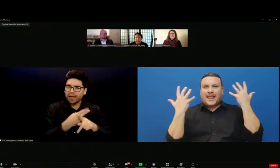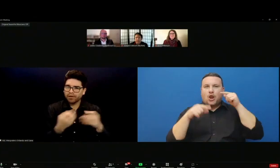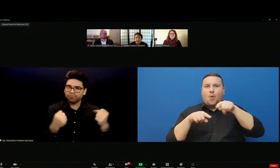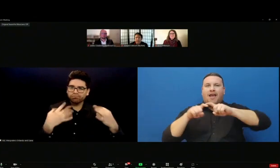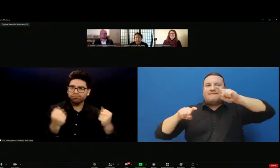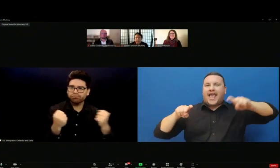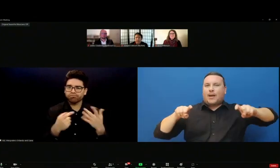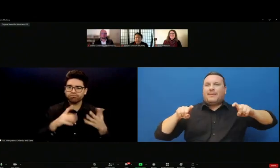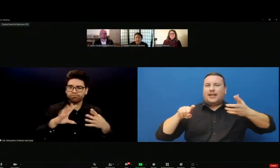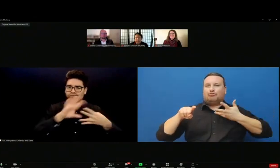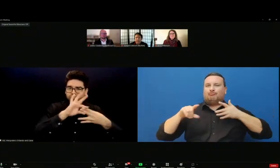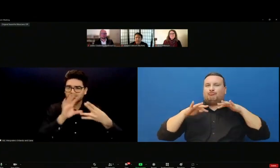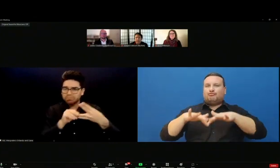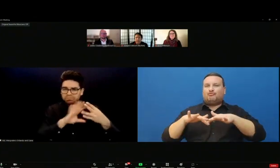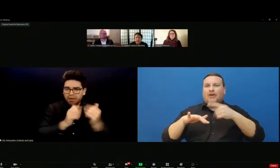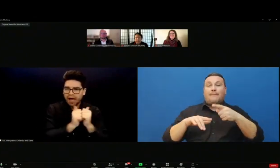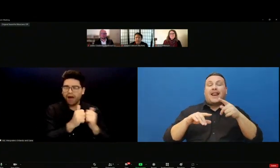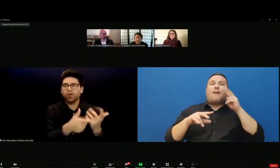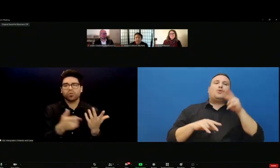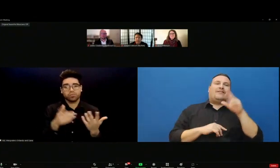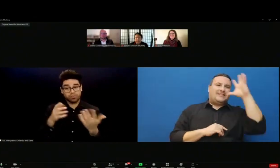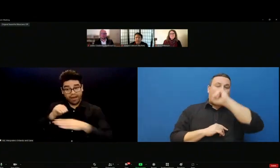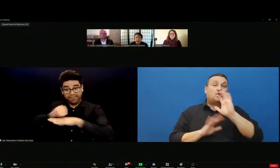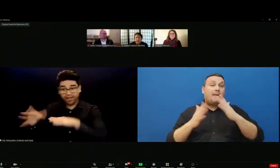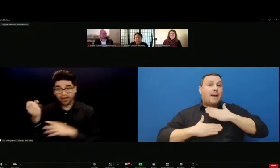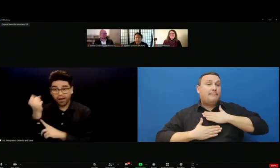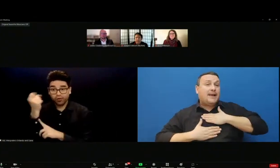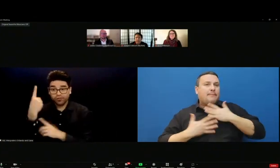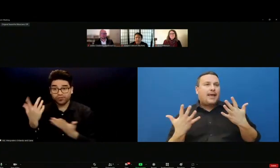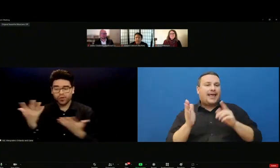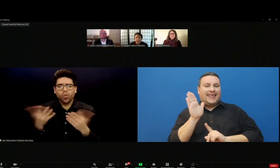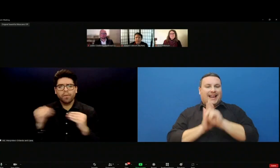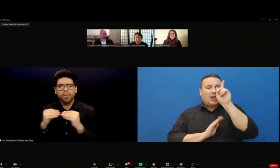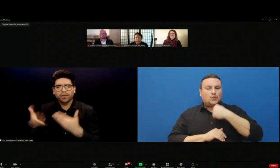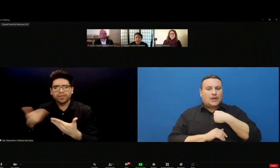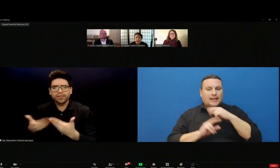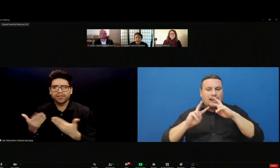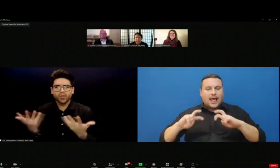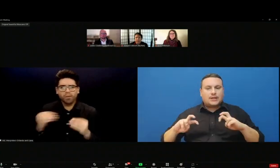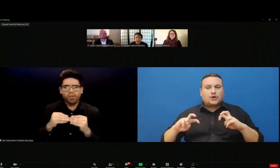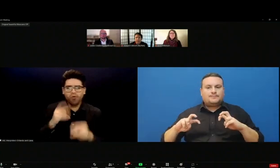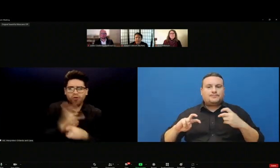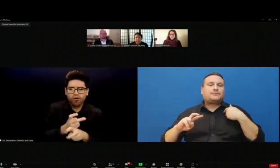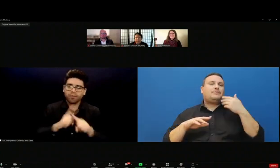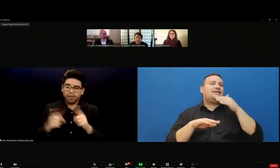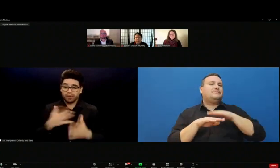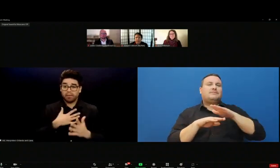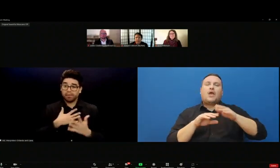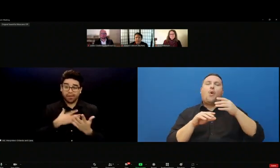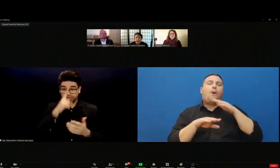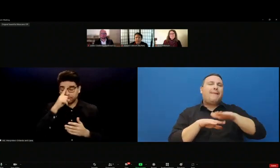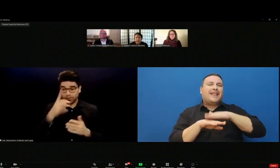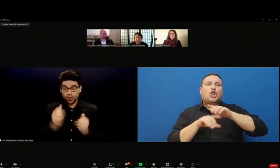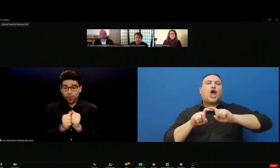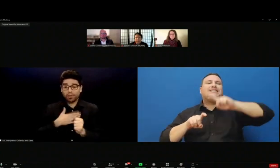on the comprehension side? But as for my results, given the statistical methods I used, I'm certain